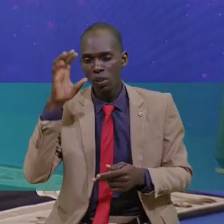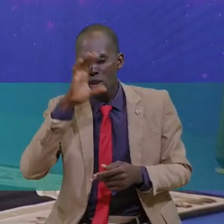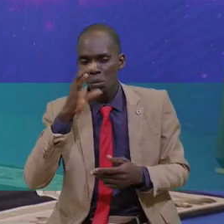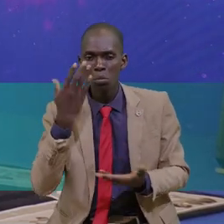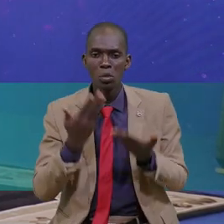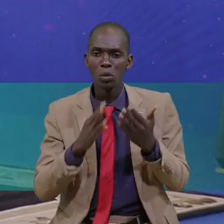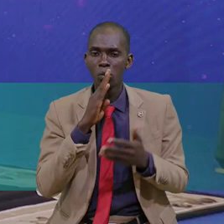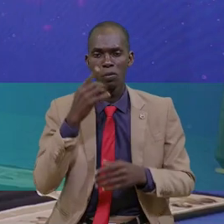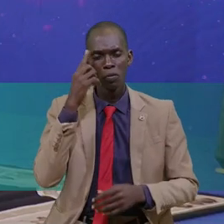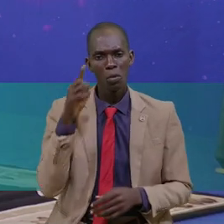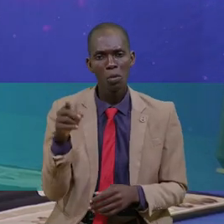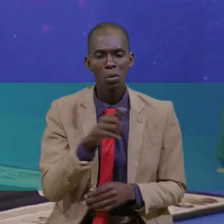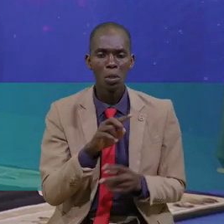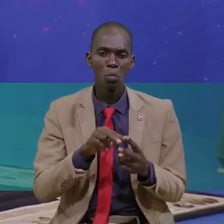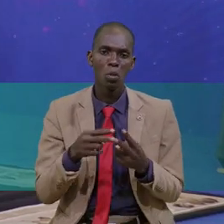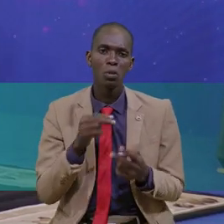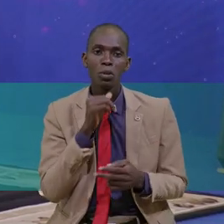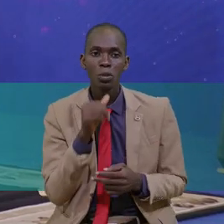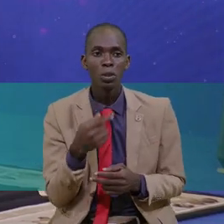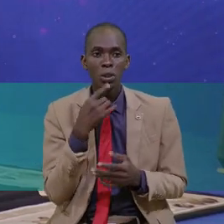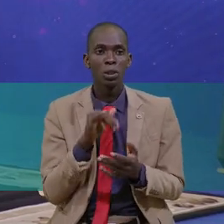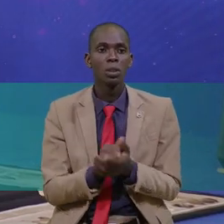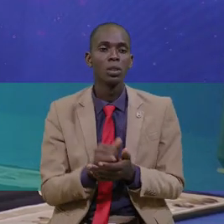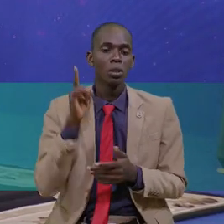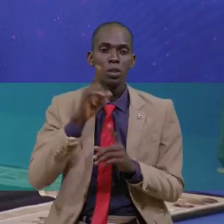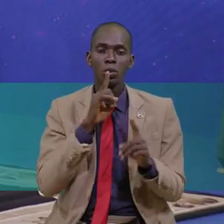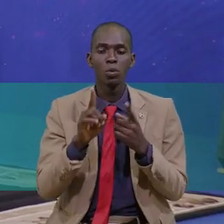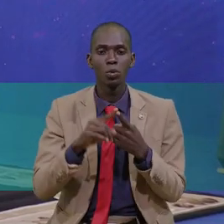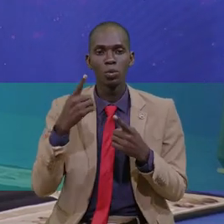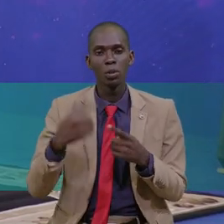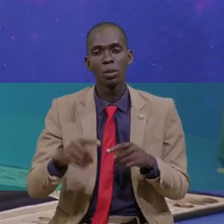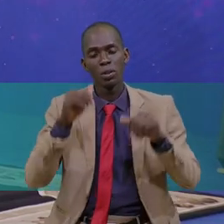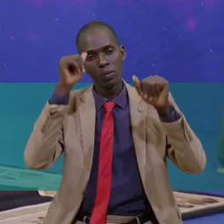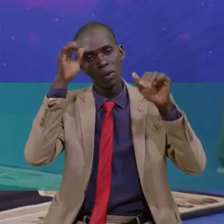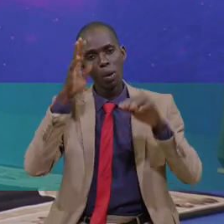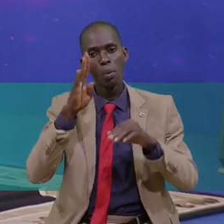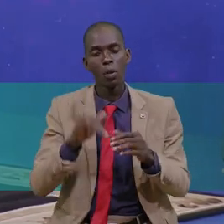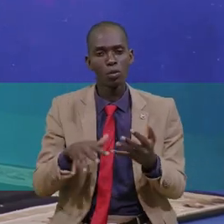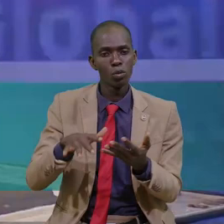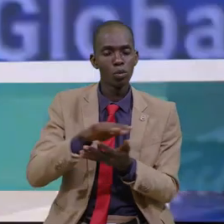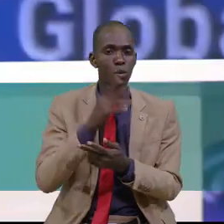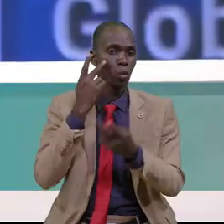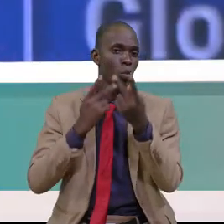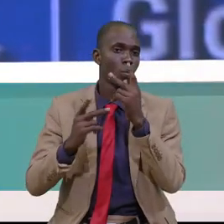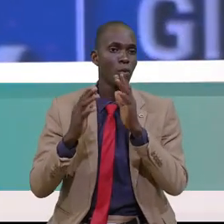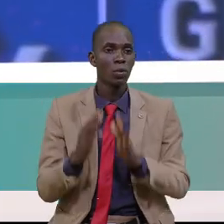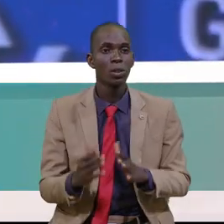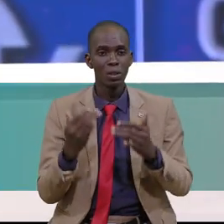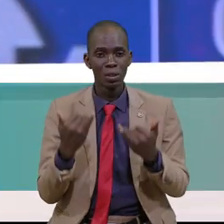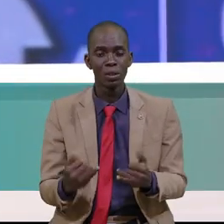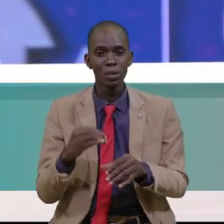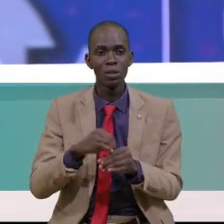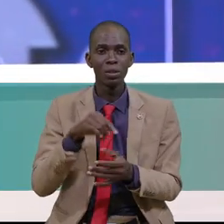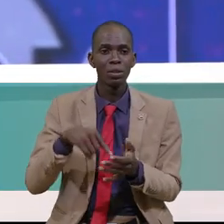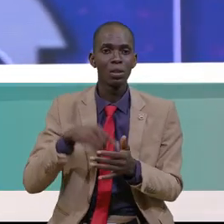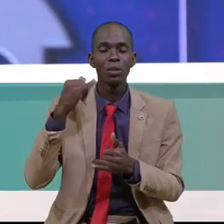not. It says he spoke to the fathers by those prophets, but now in these last days